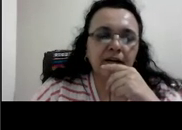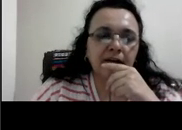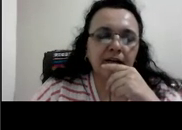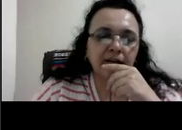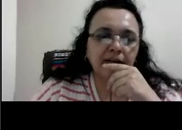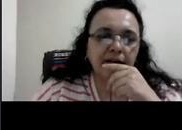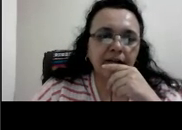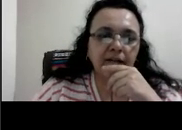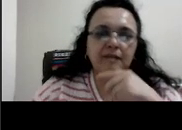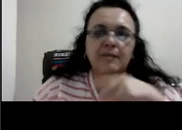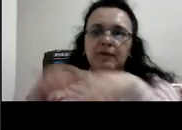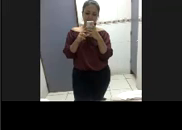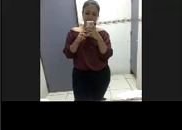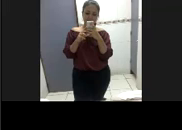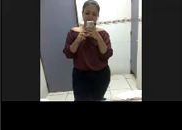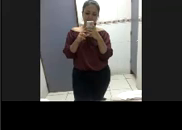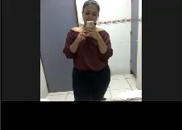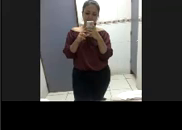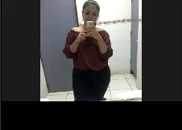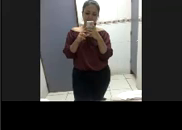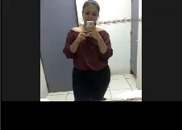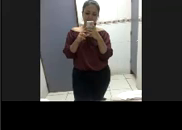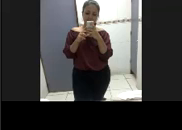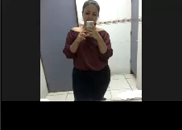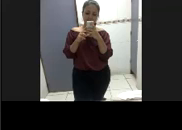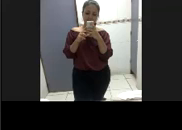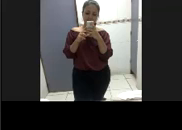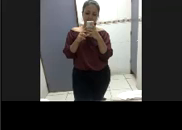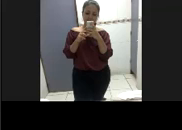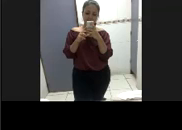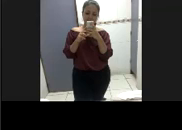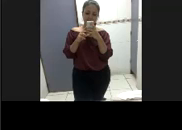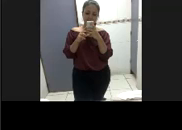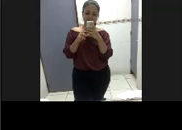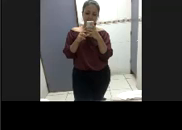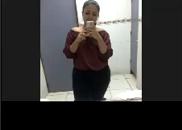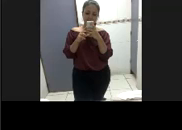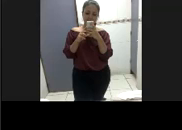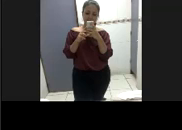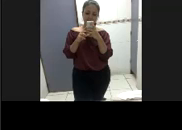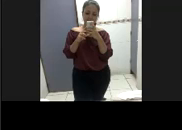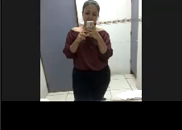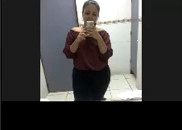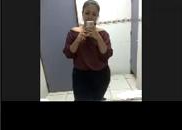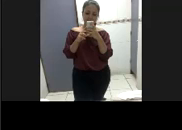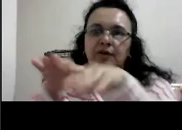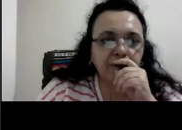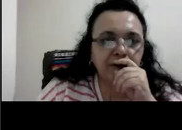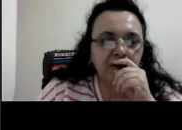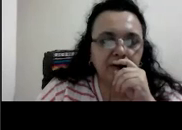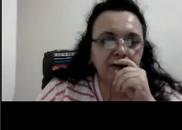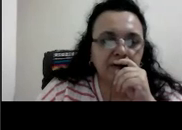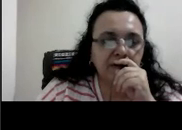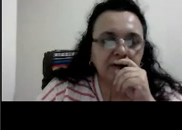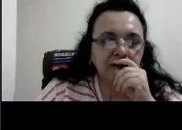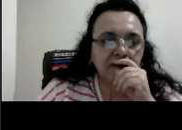Ah, okay. Sí. Put on. Es que yo había puesto to use, que usara. No, to put